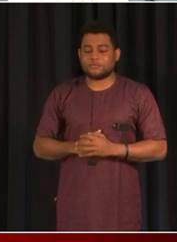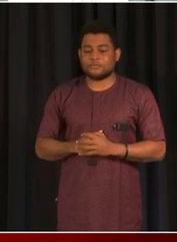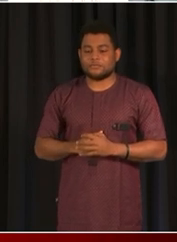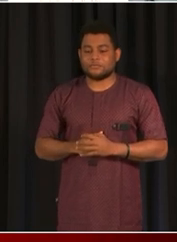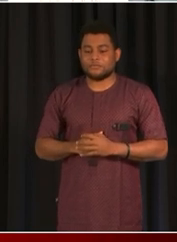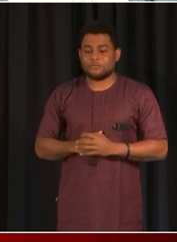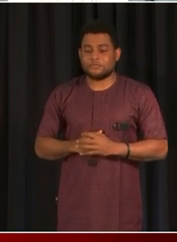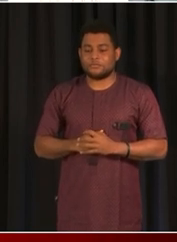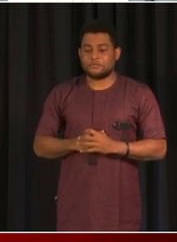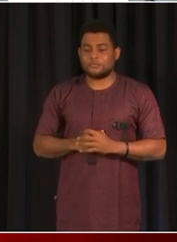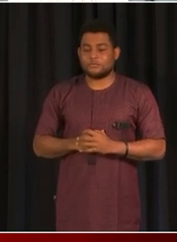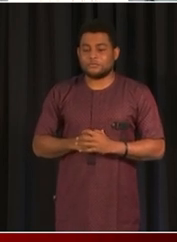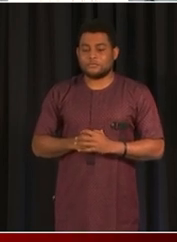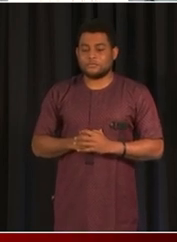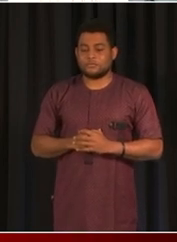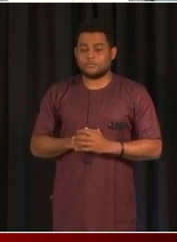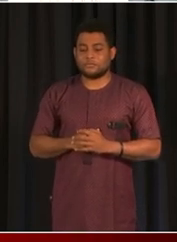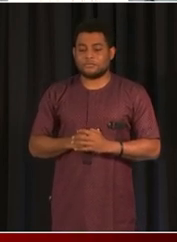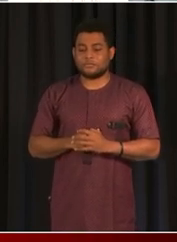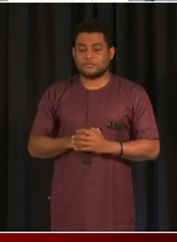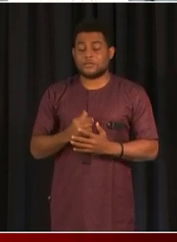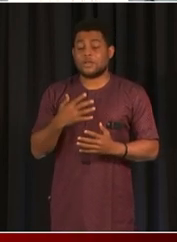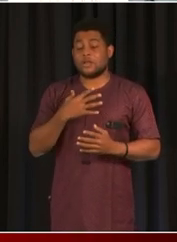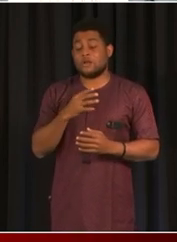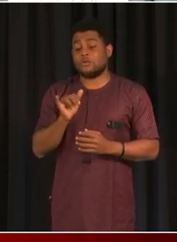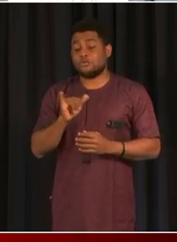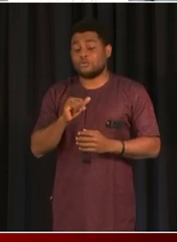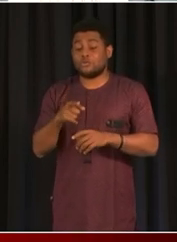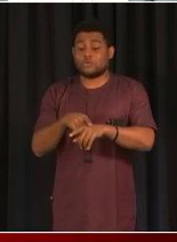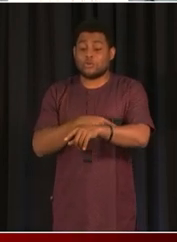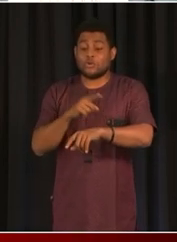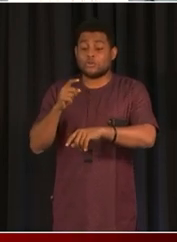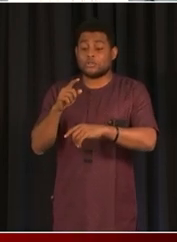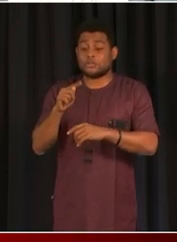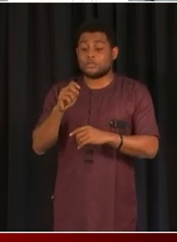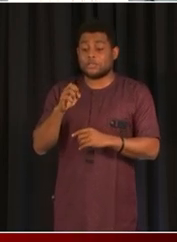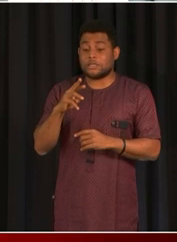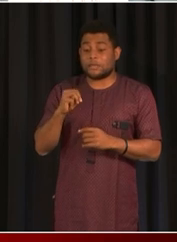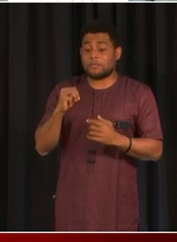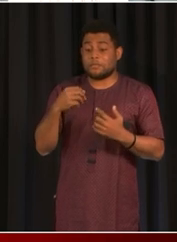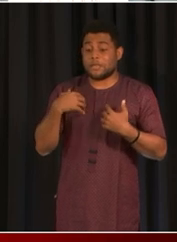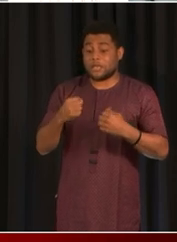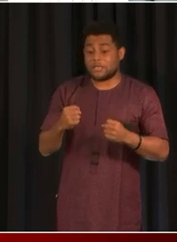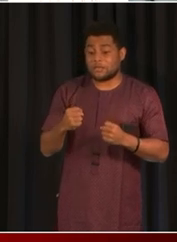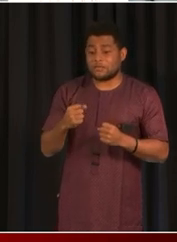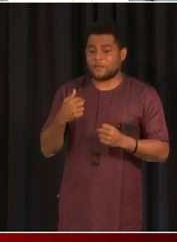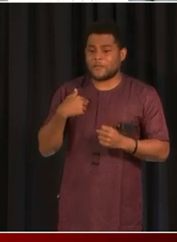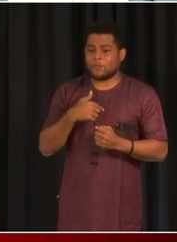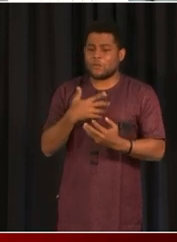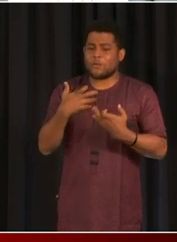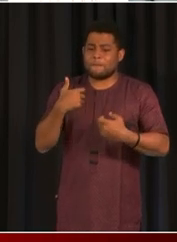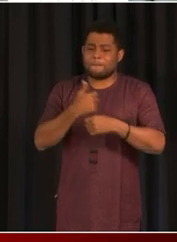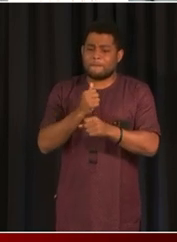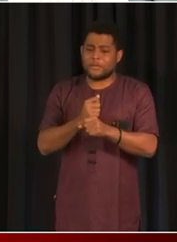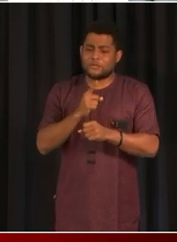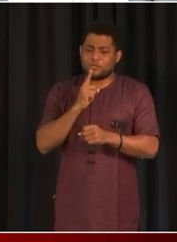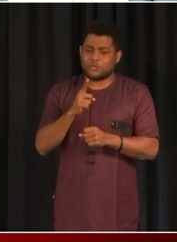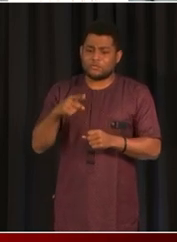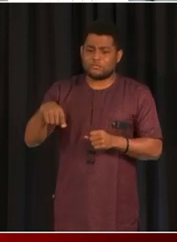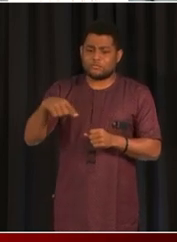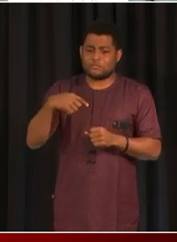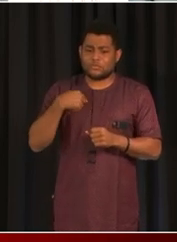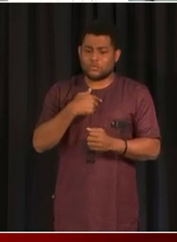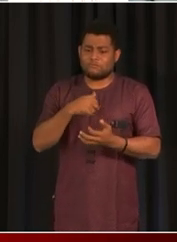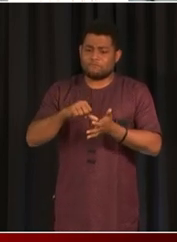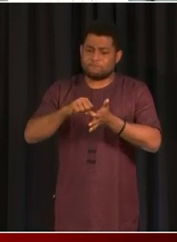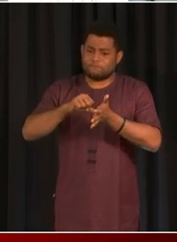our long-term care facilities, in our hospitals where people are for longer than 14 days. So we want to make sure that we are emphasizing the